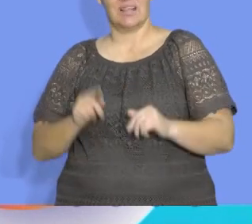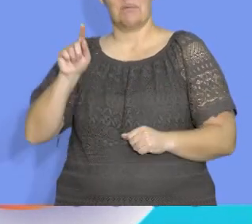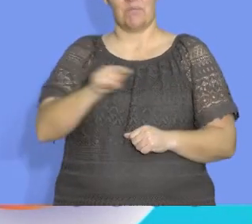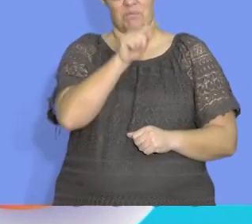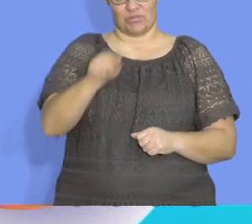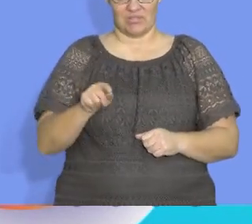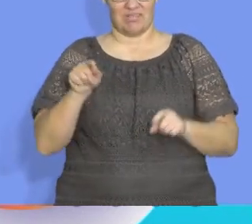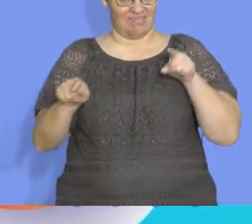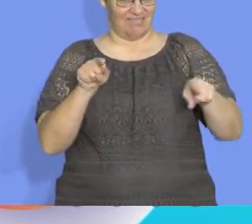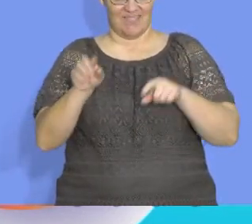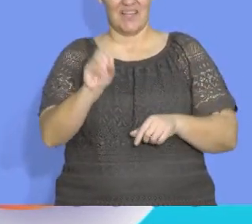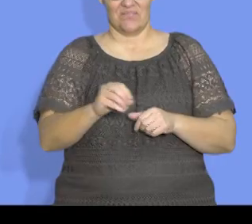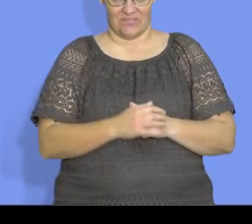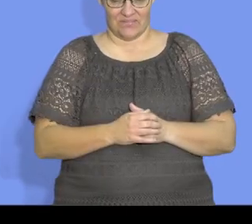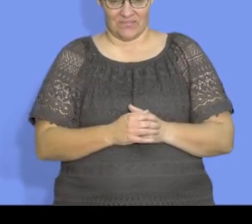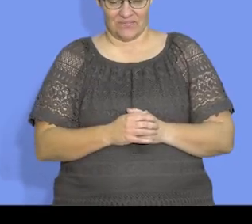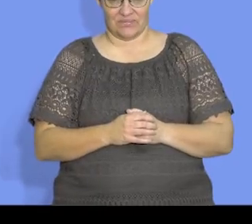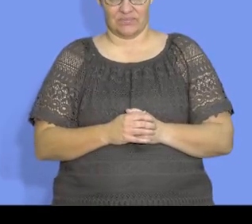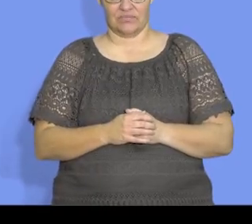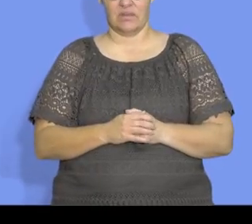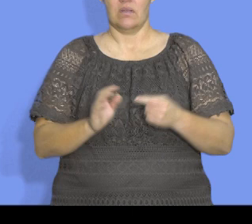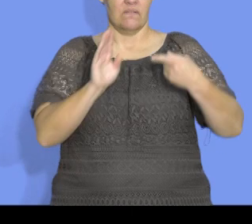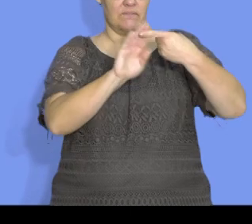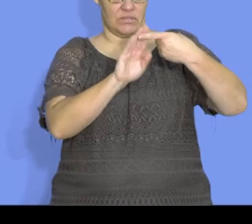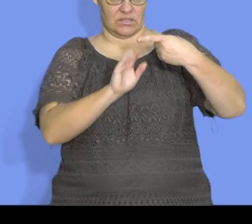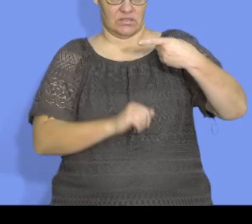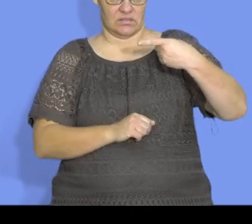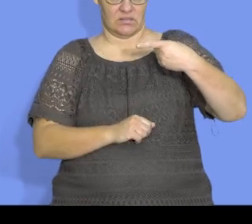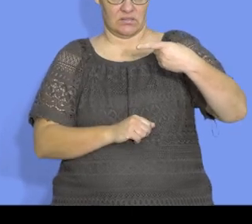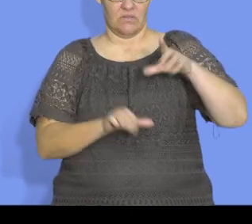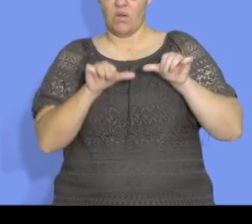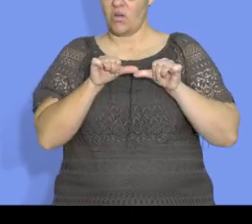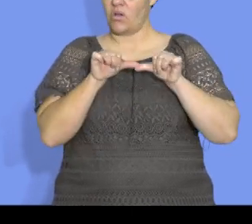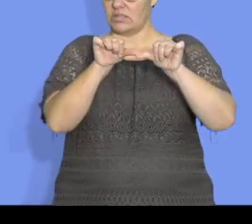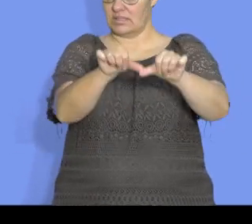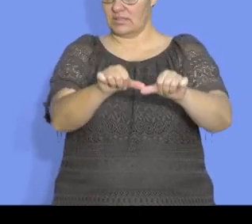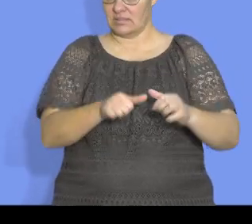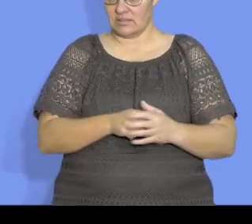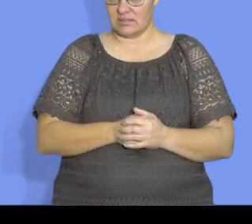proportional relationship. And the first one is when we say we've got a constant